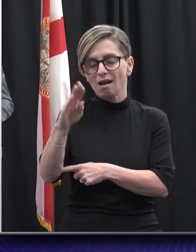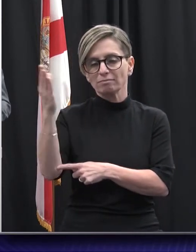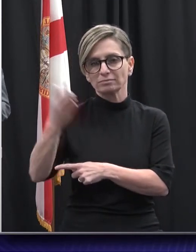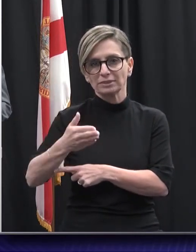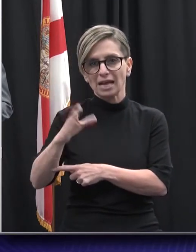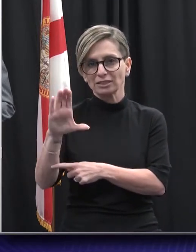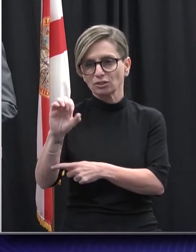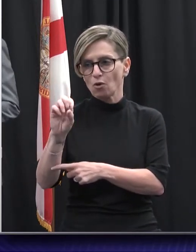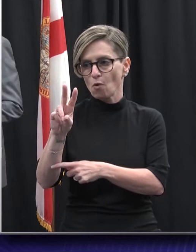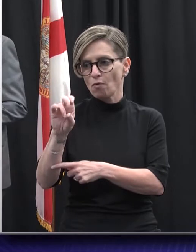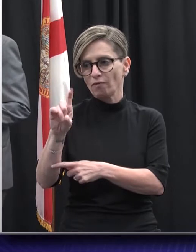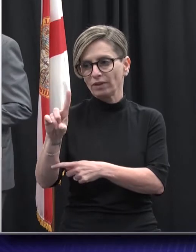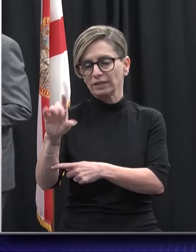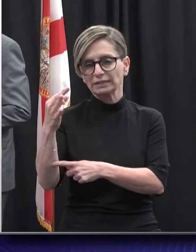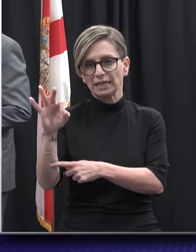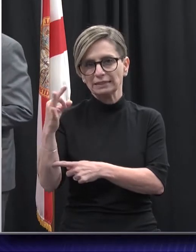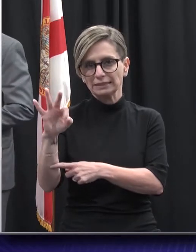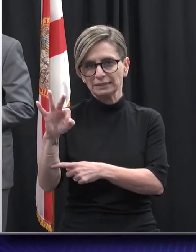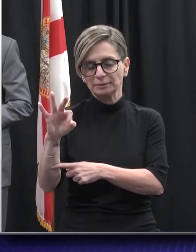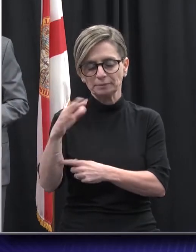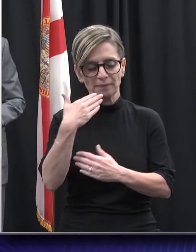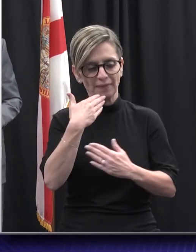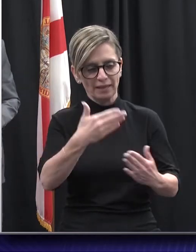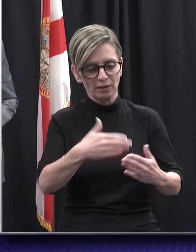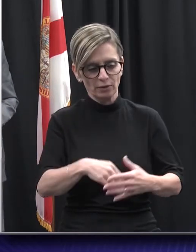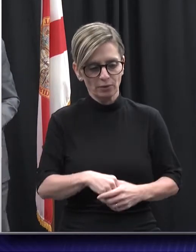www.cityofpsl.com/COVID-19. Thank you.